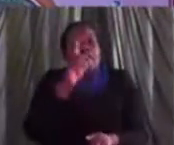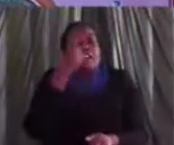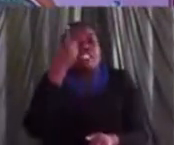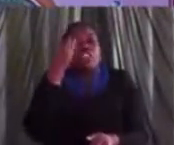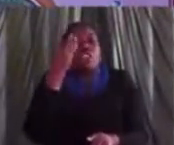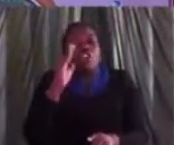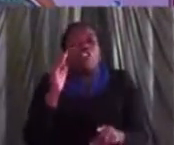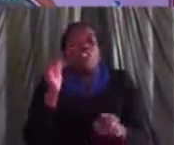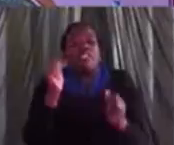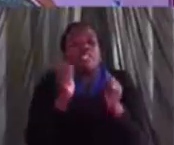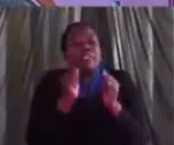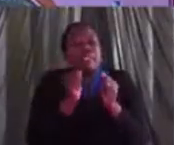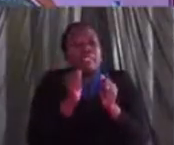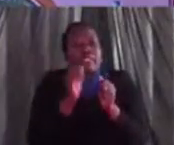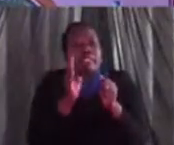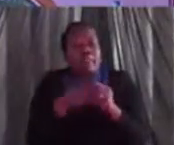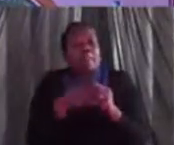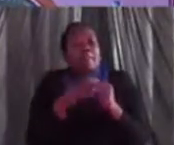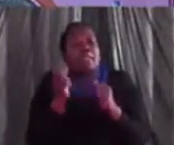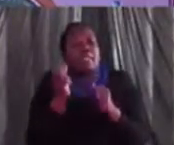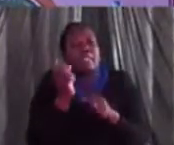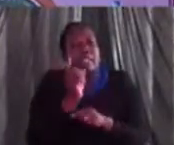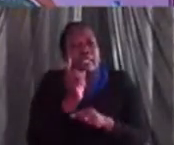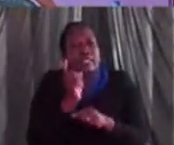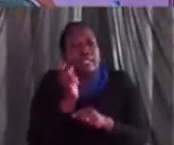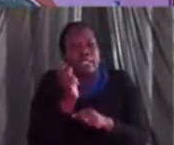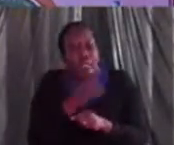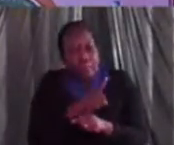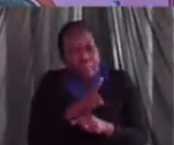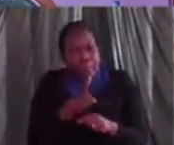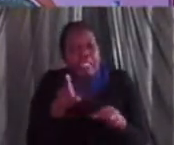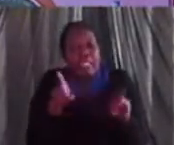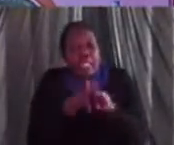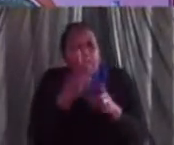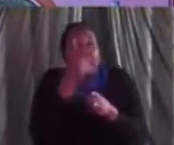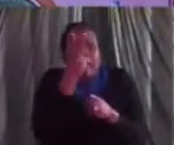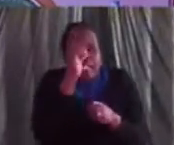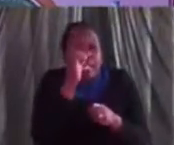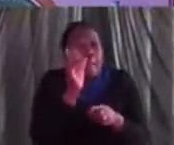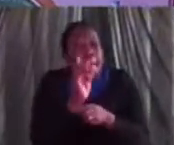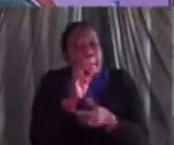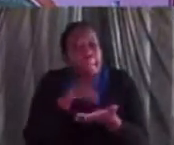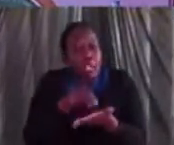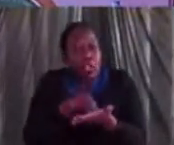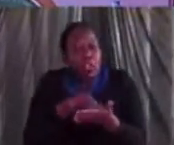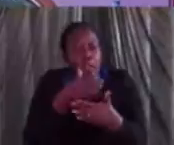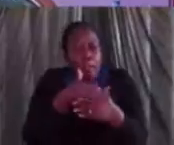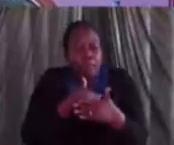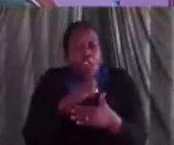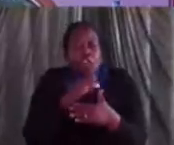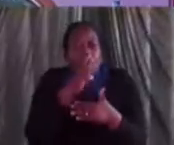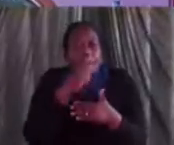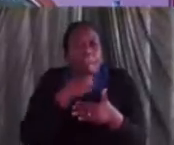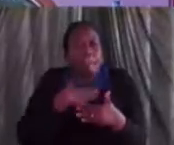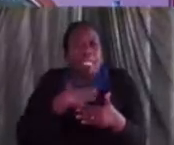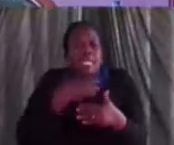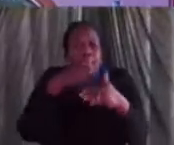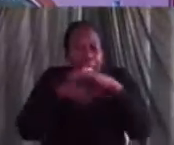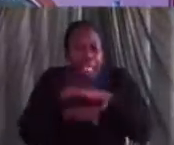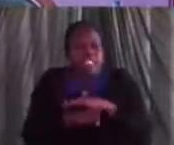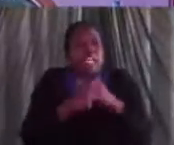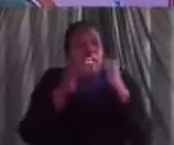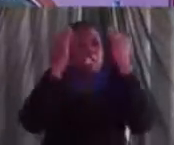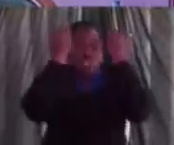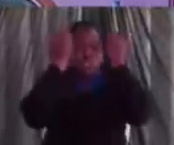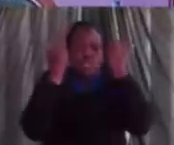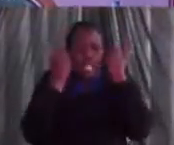million even before I got to the TSC. So 30 million even before I got to the judiciary. So if it is not